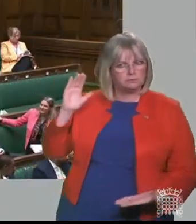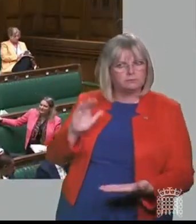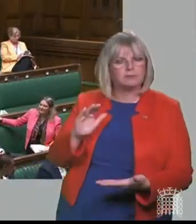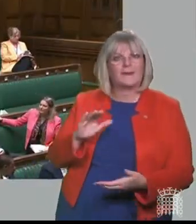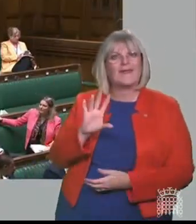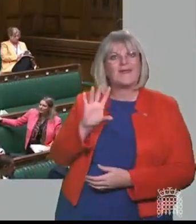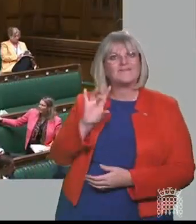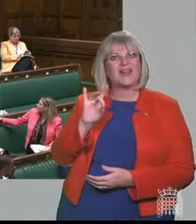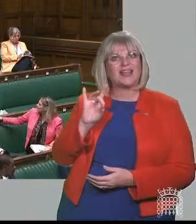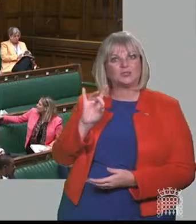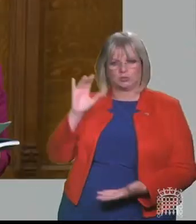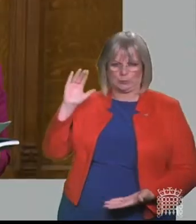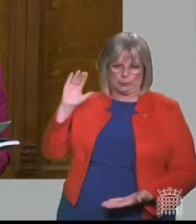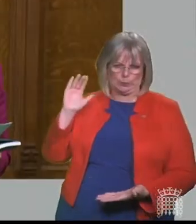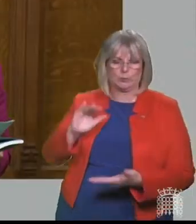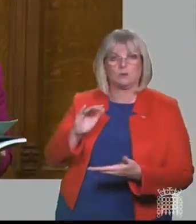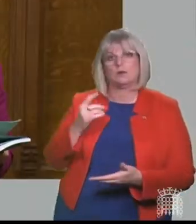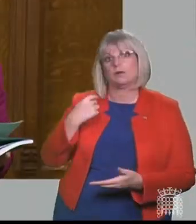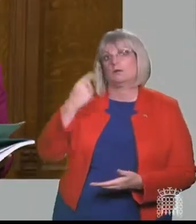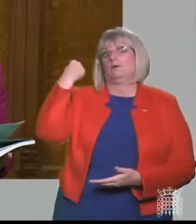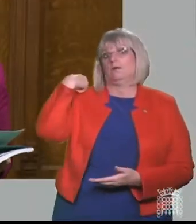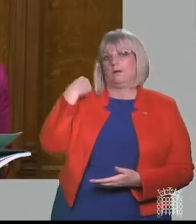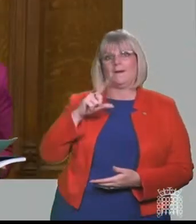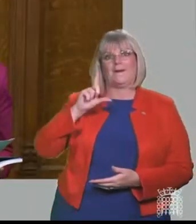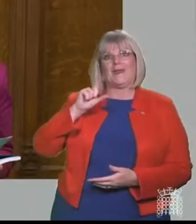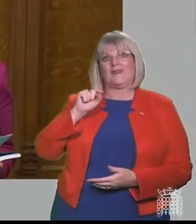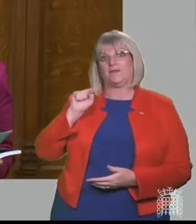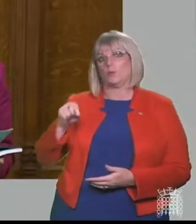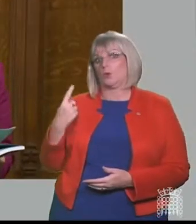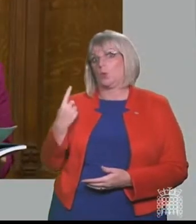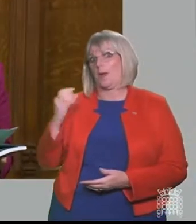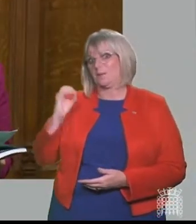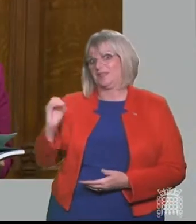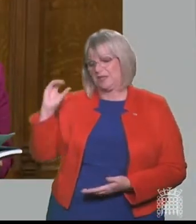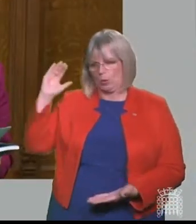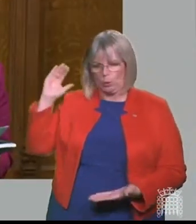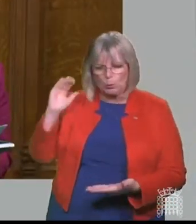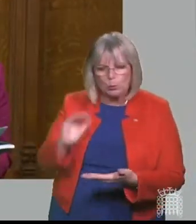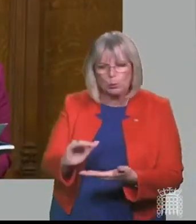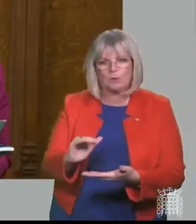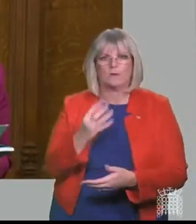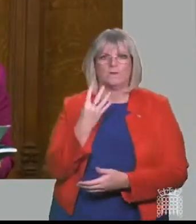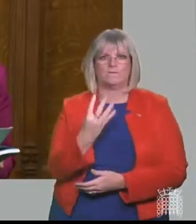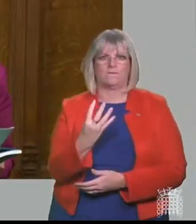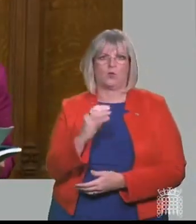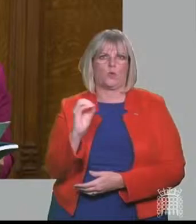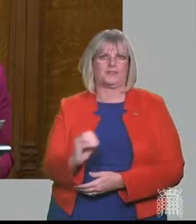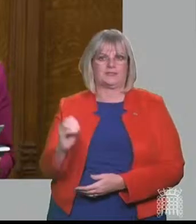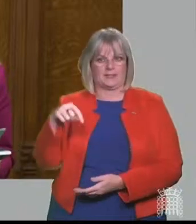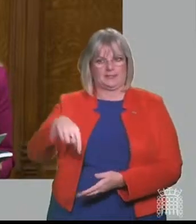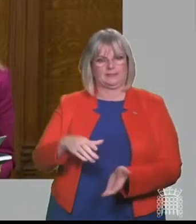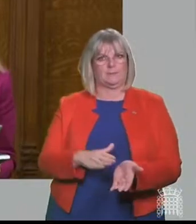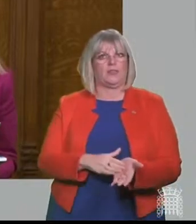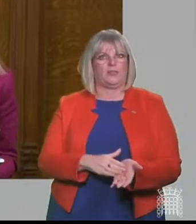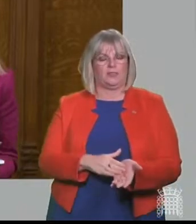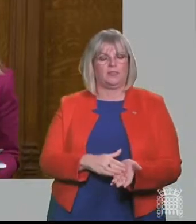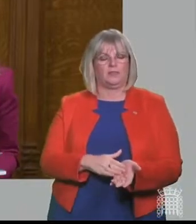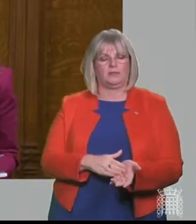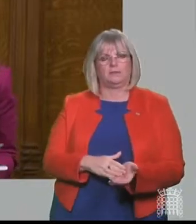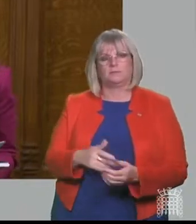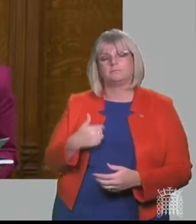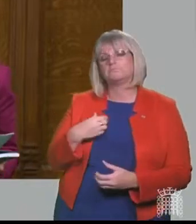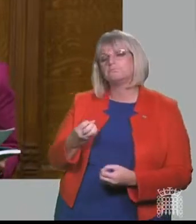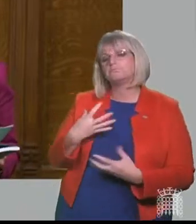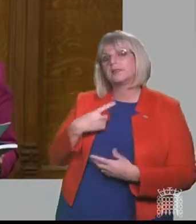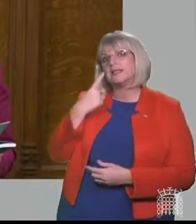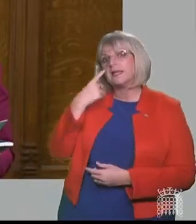this time last year, 11.1%, down to 4.6% this month. And we heard yesterday from the Governor of the Bank